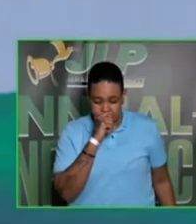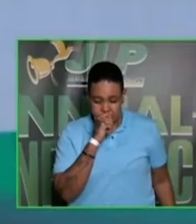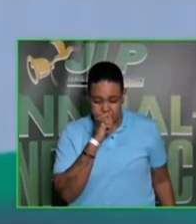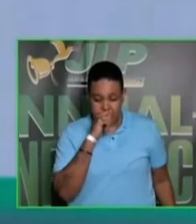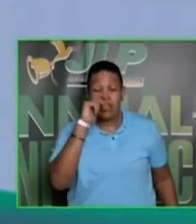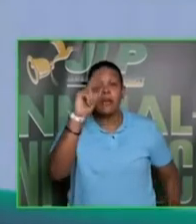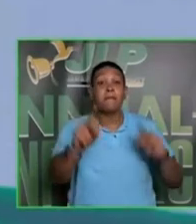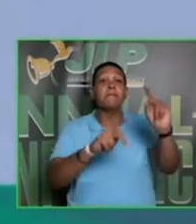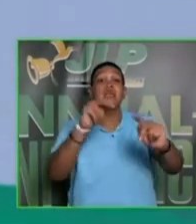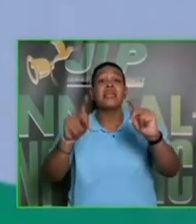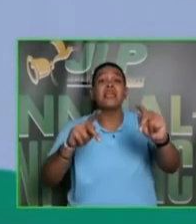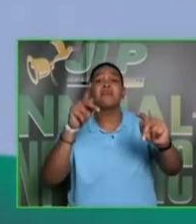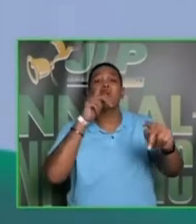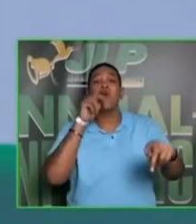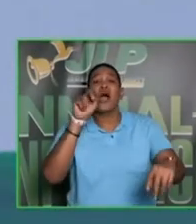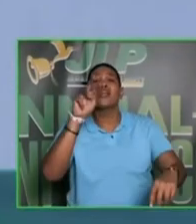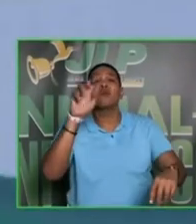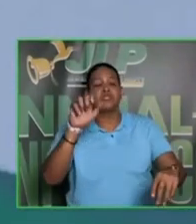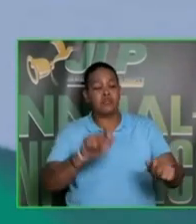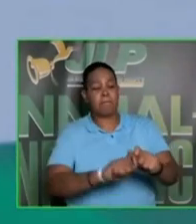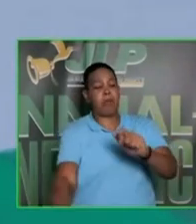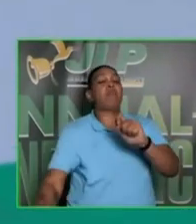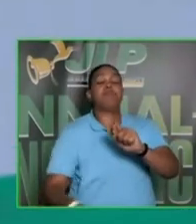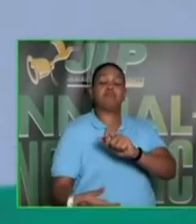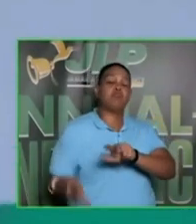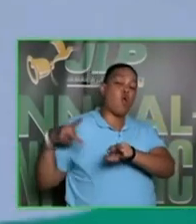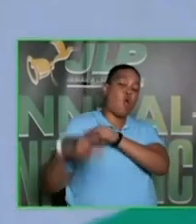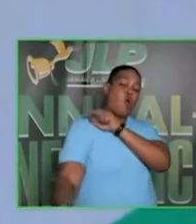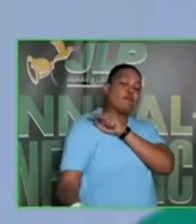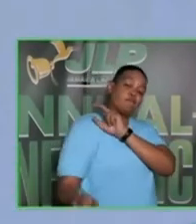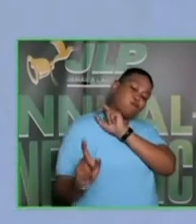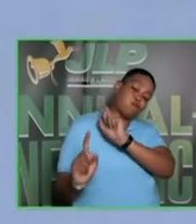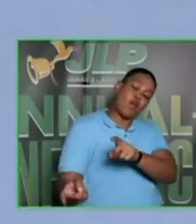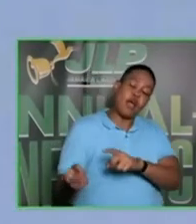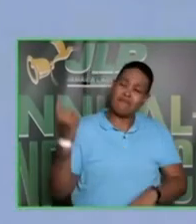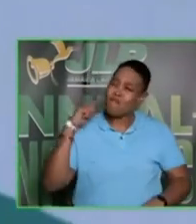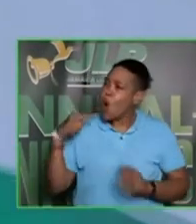from the NWC water supply for debts